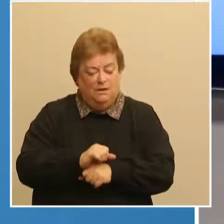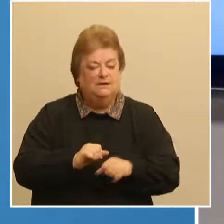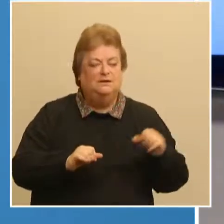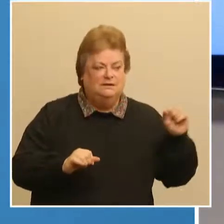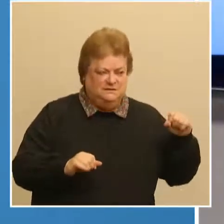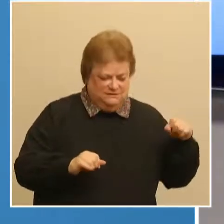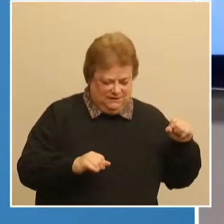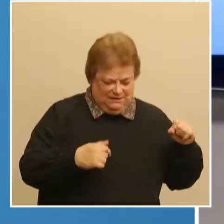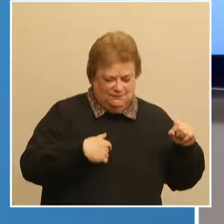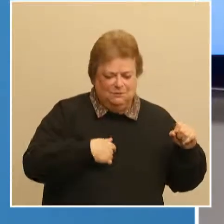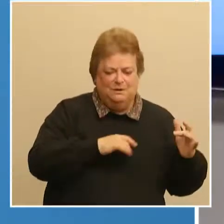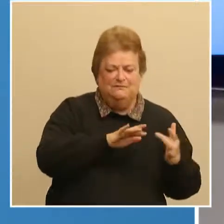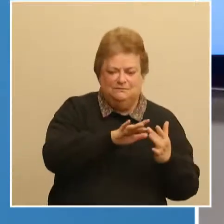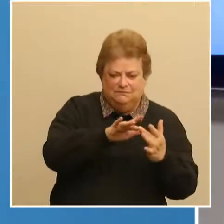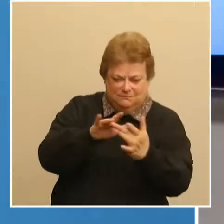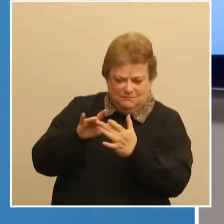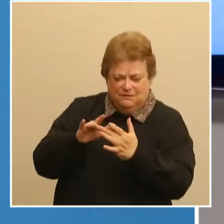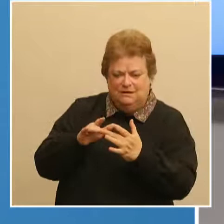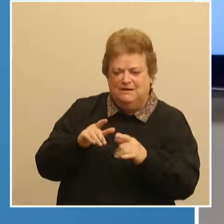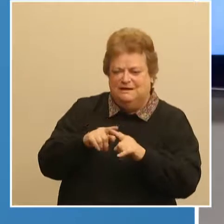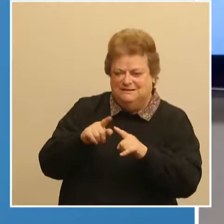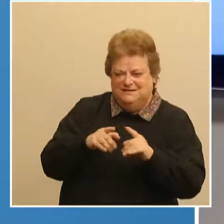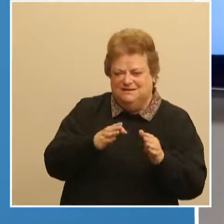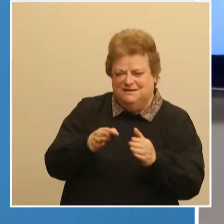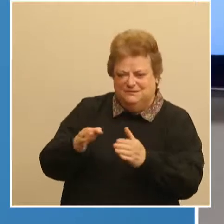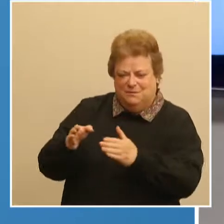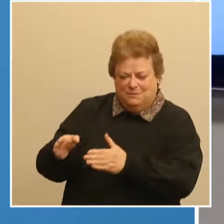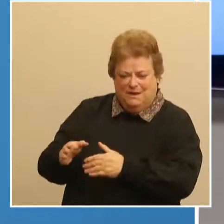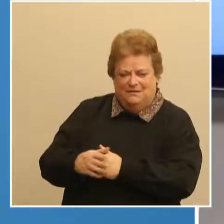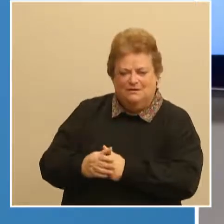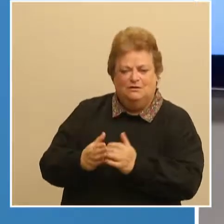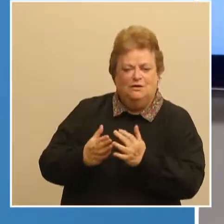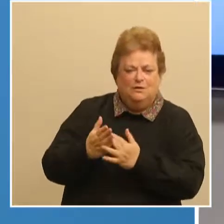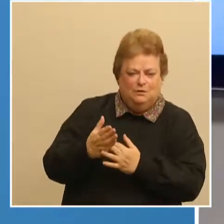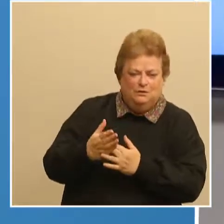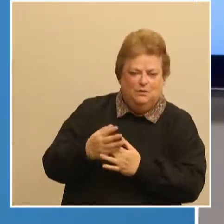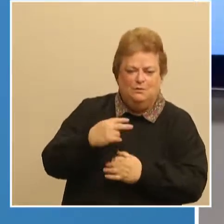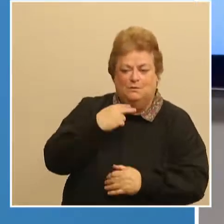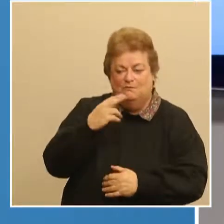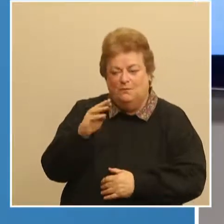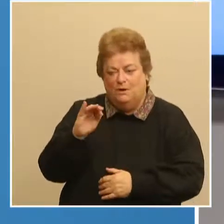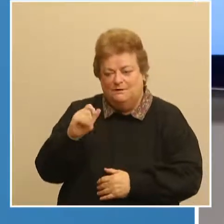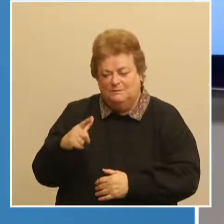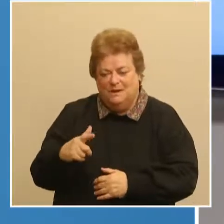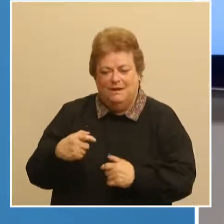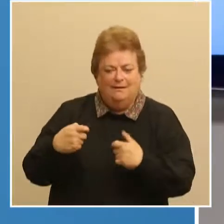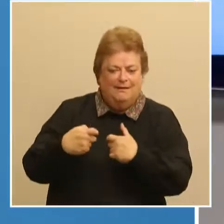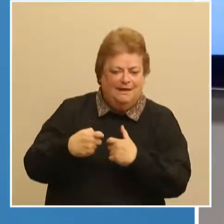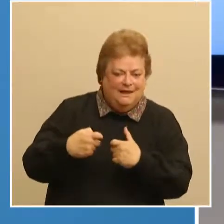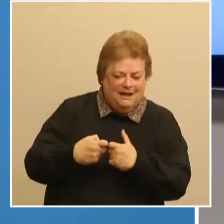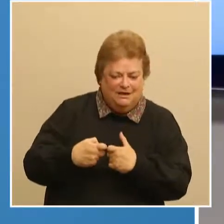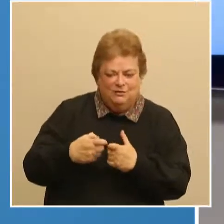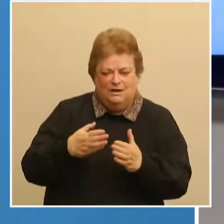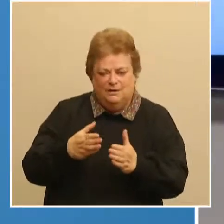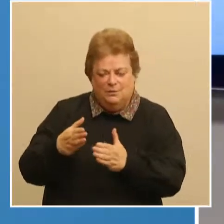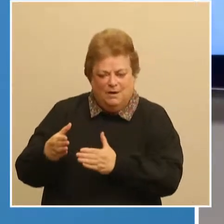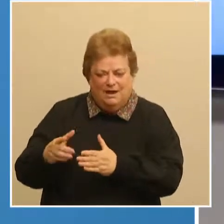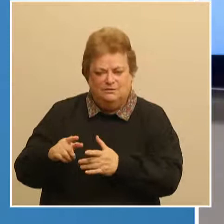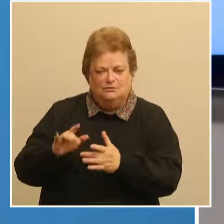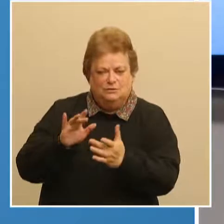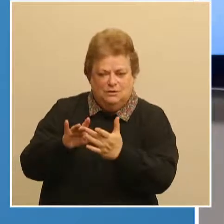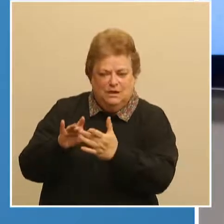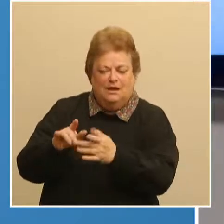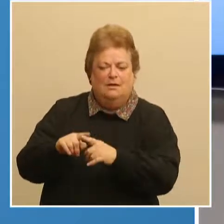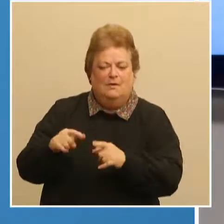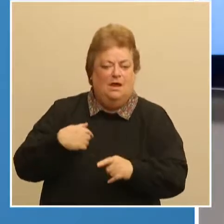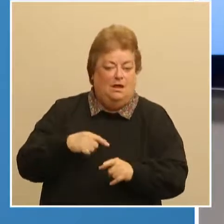them through various methods, both through voicemail electronic measures, but we've also called